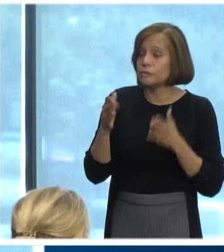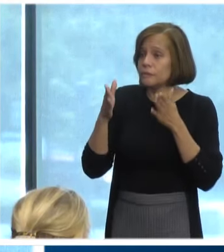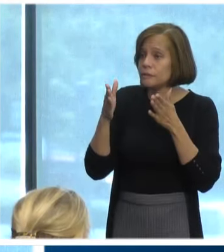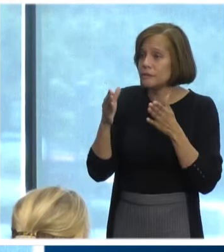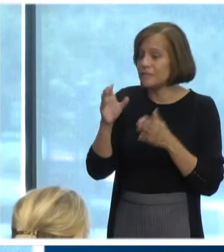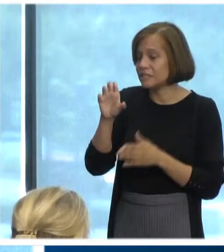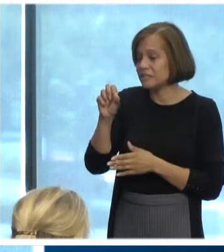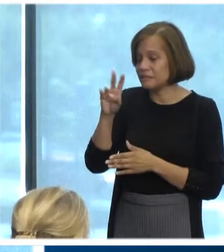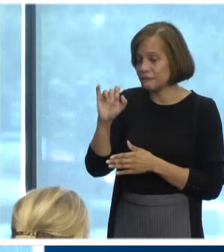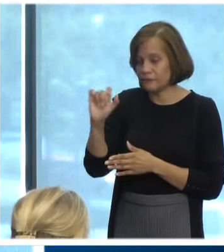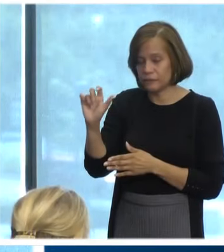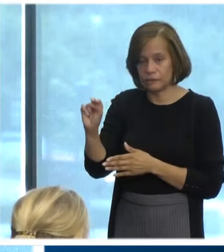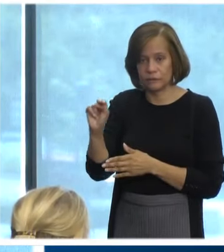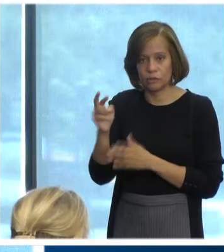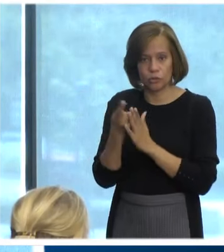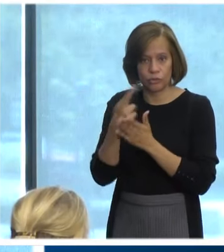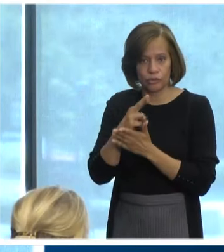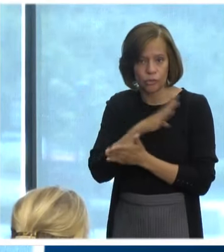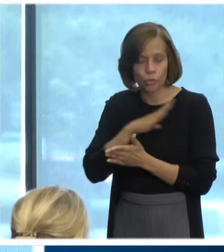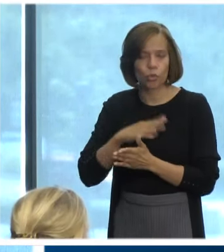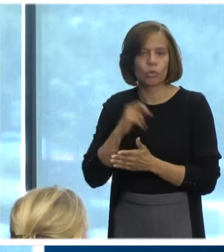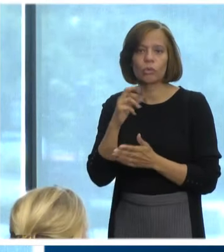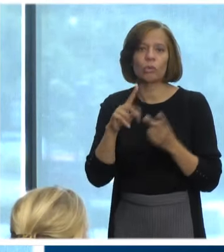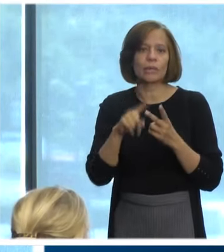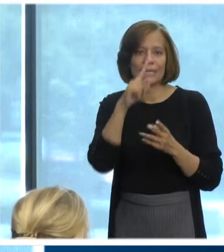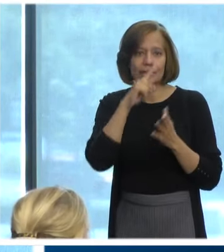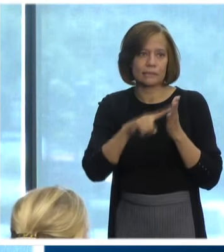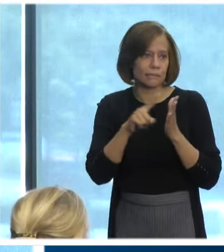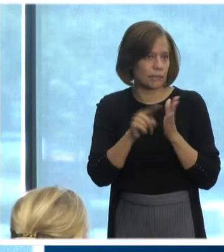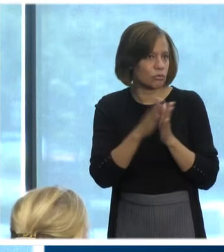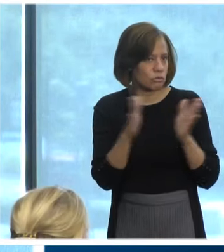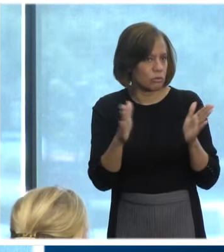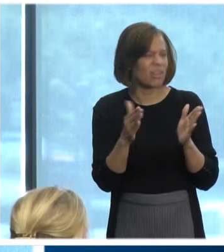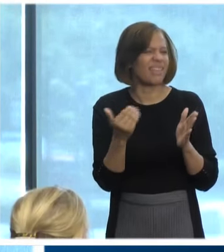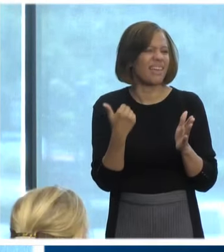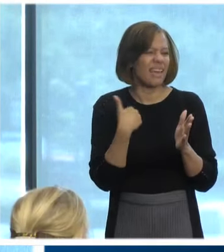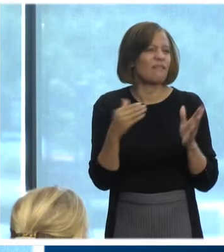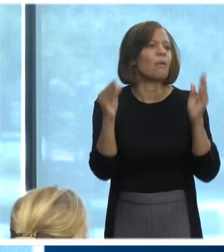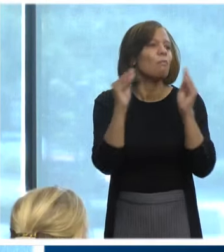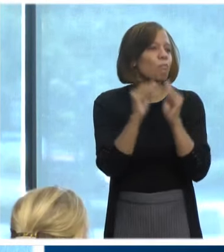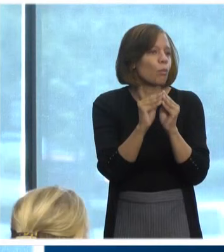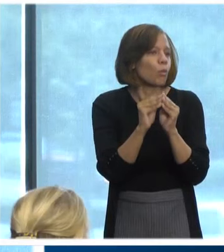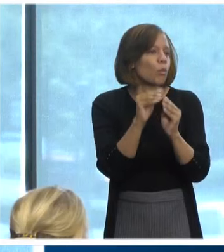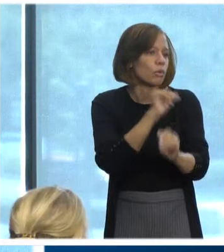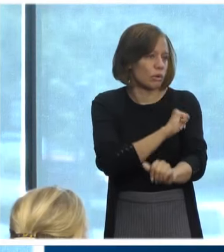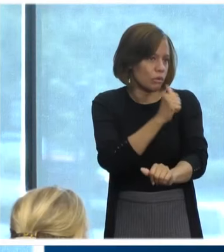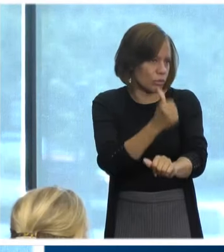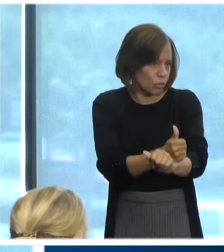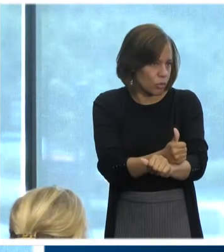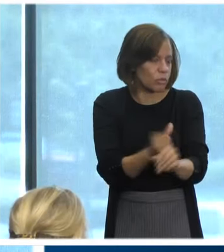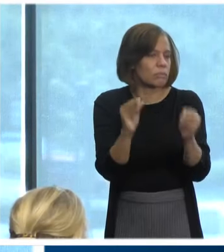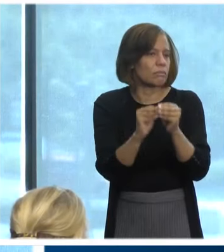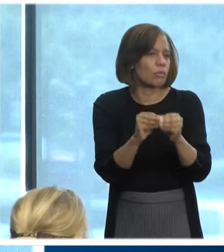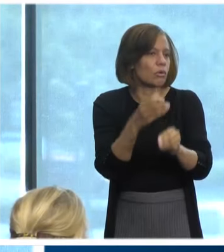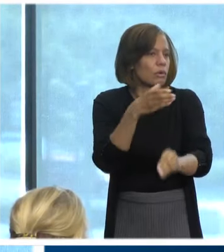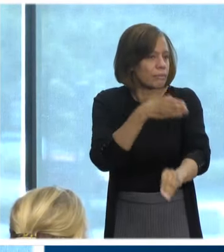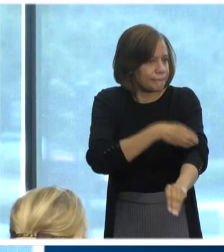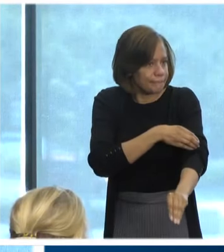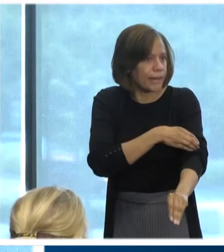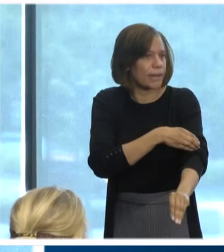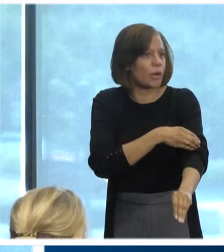board, in particular, an inspector general, would have pretty broad authority and power